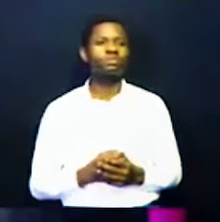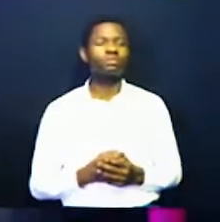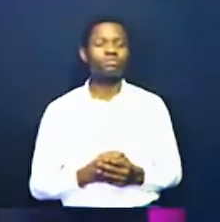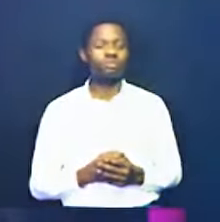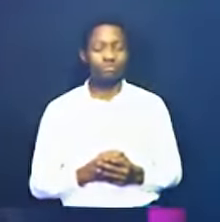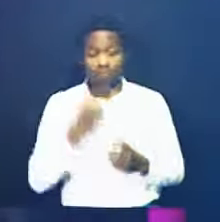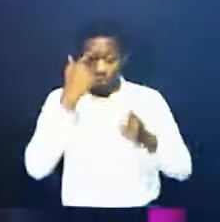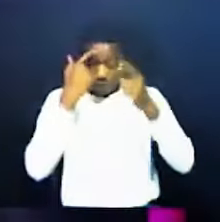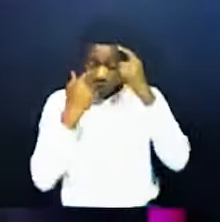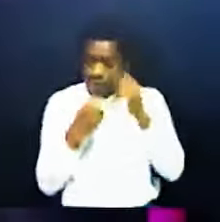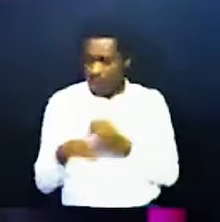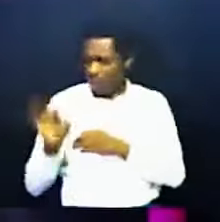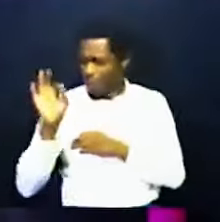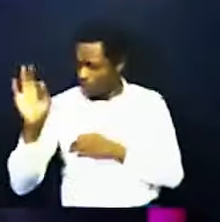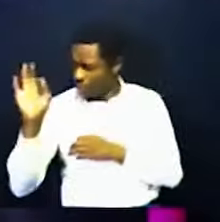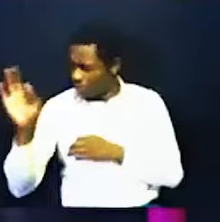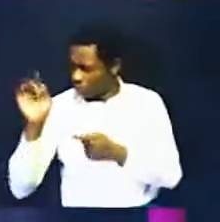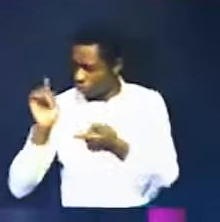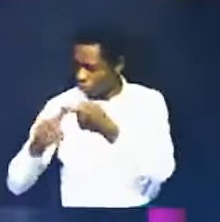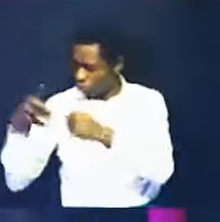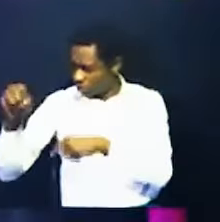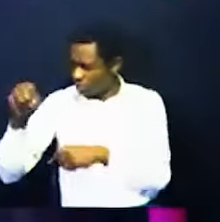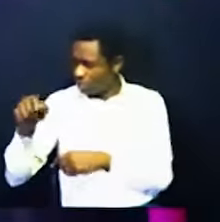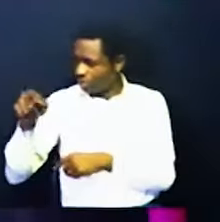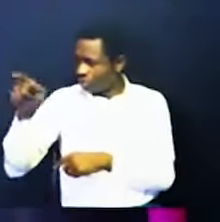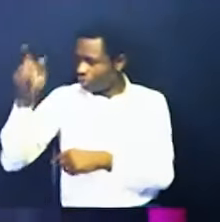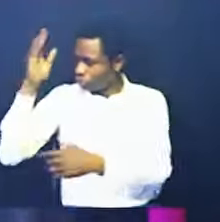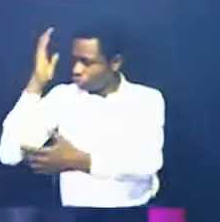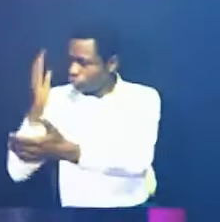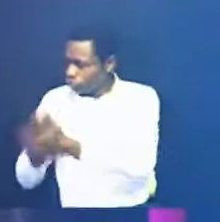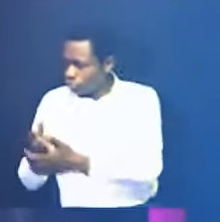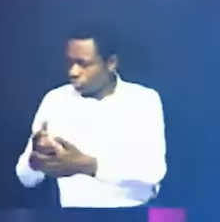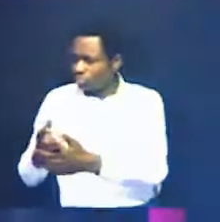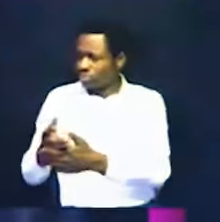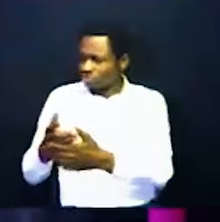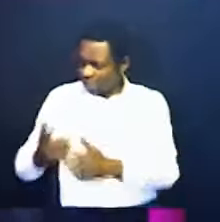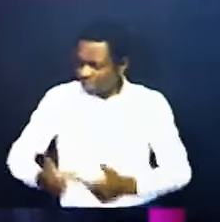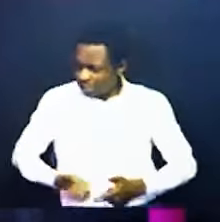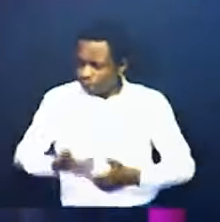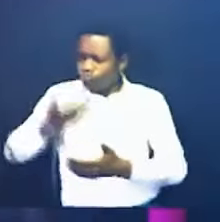decent lives now that they have seen the Lord.